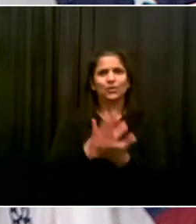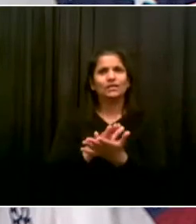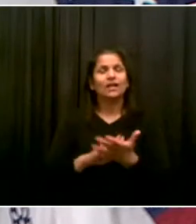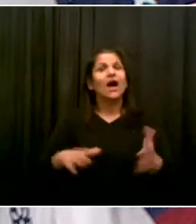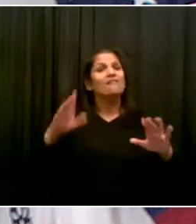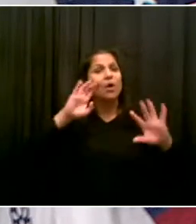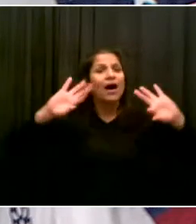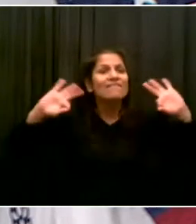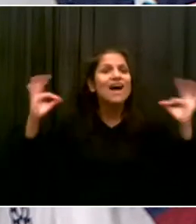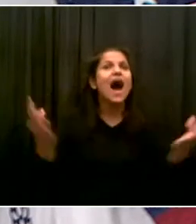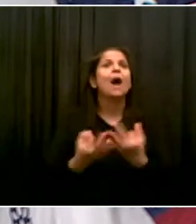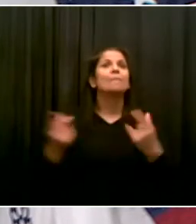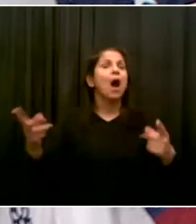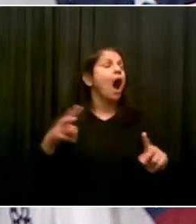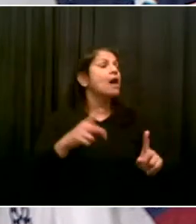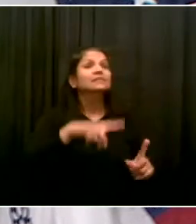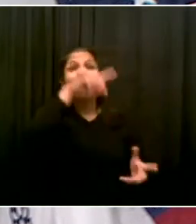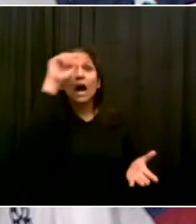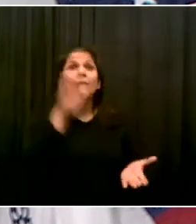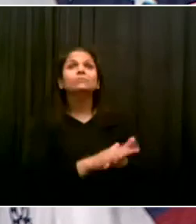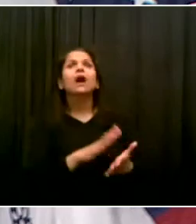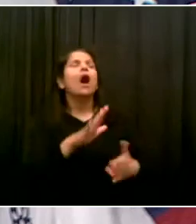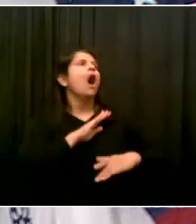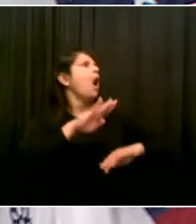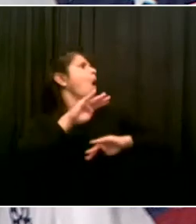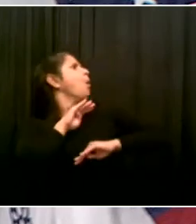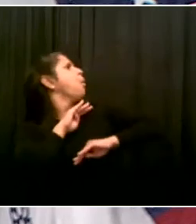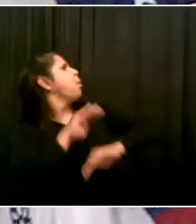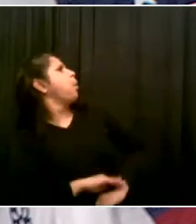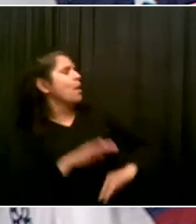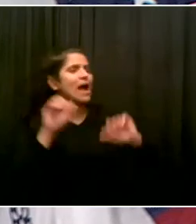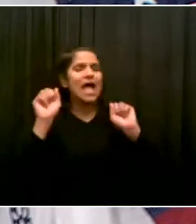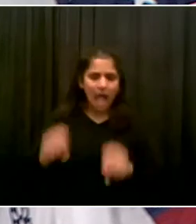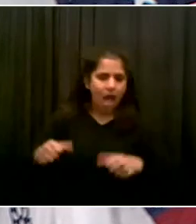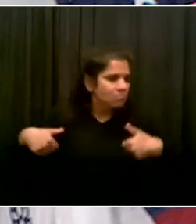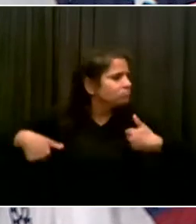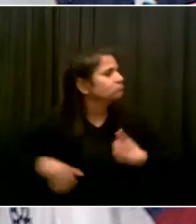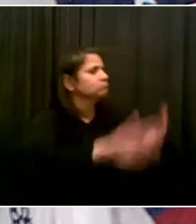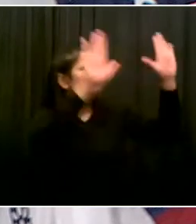a great choice for their kids this summer that will help them move forward and bring us